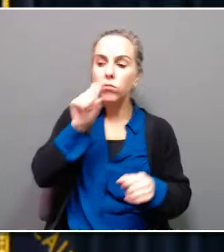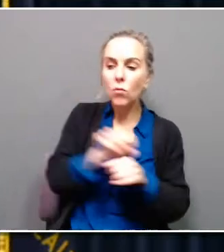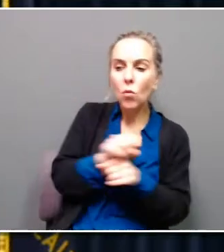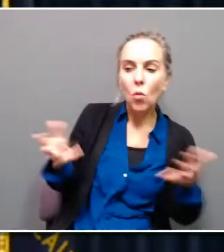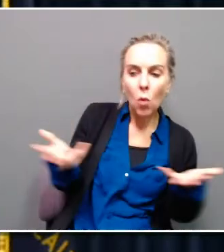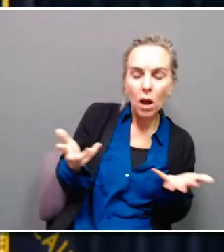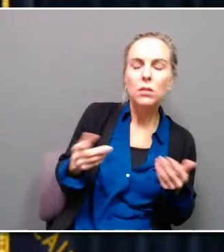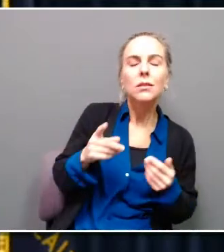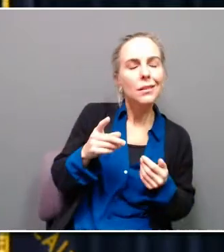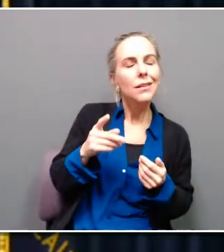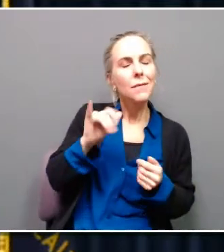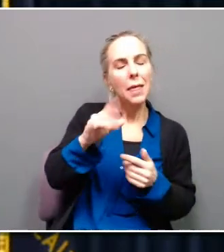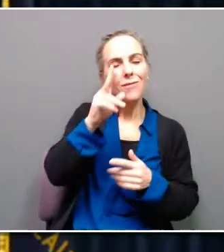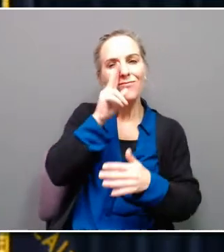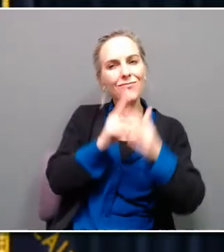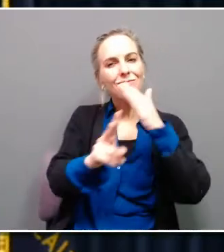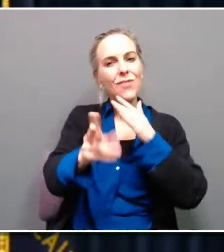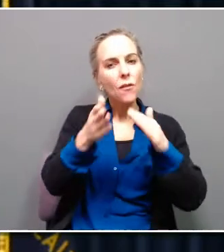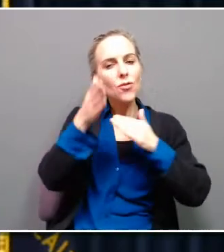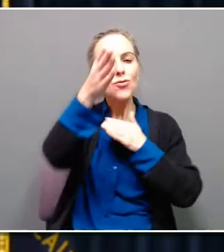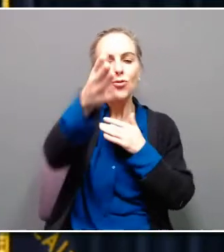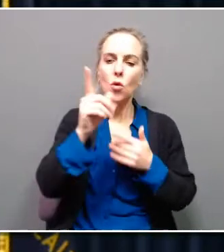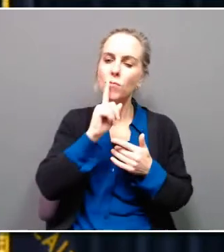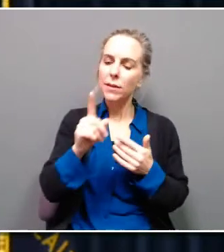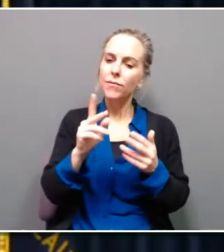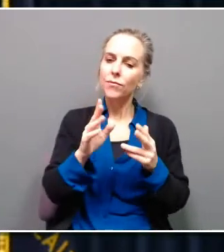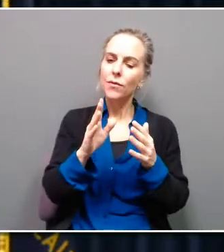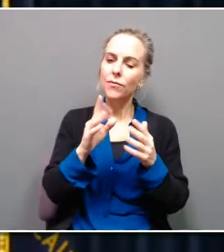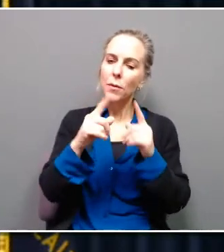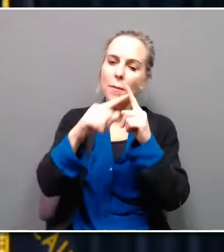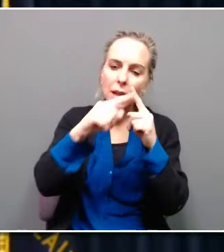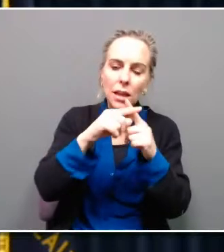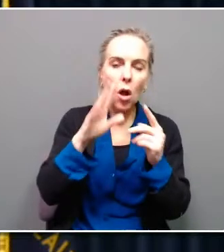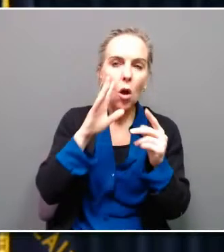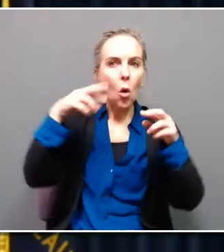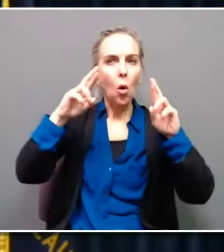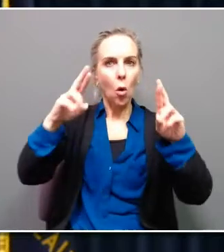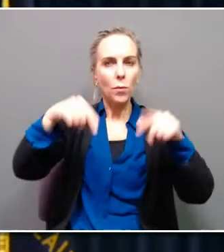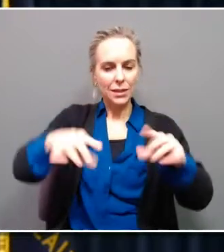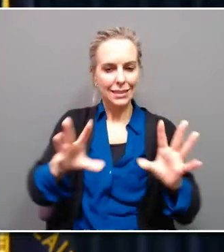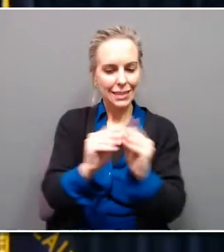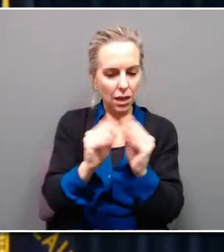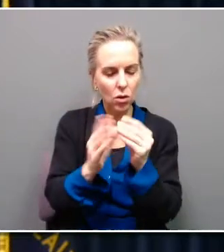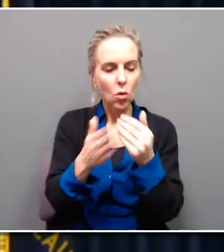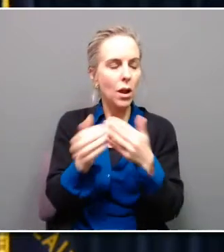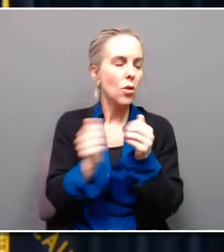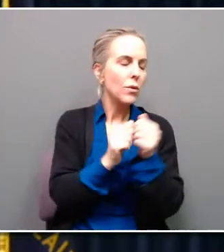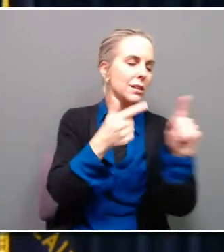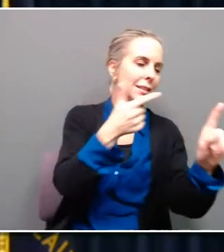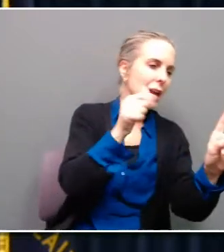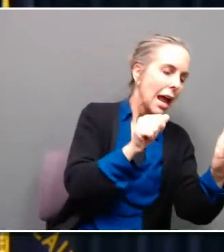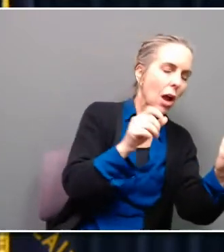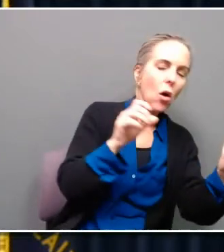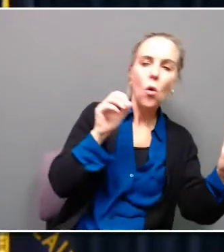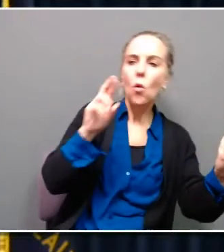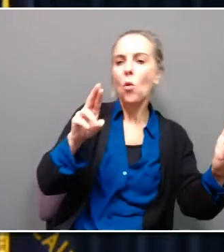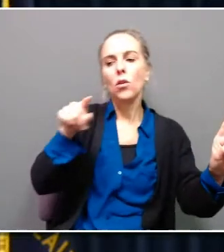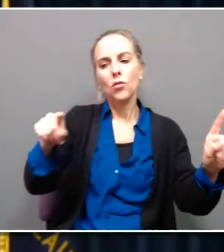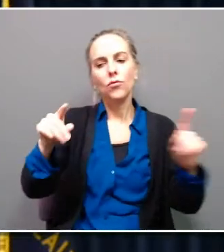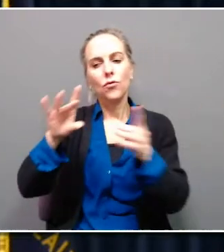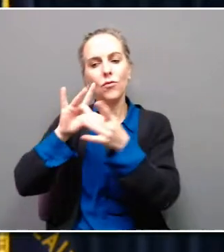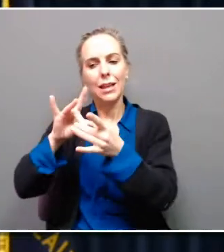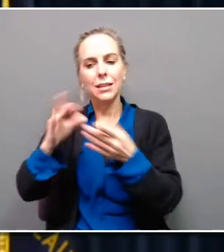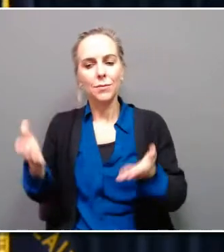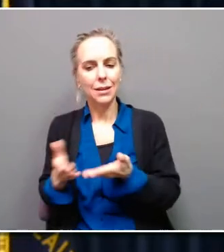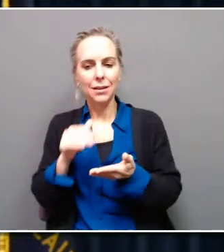a future that I think is going to be really positive. I hope this session, either with the General Assembly or the relationship here, doesn't